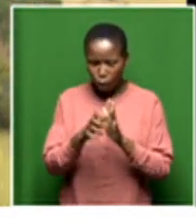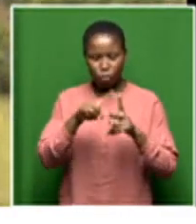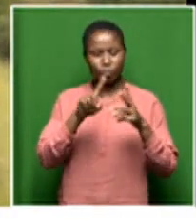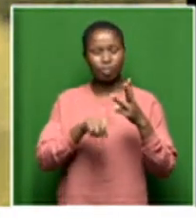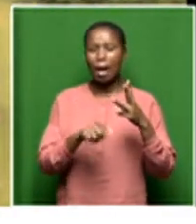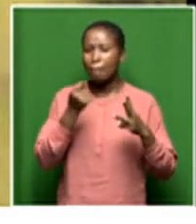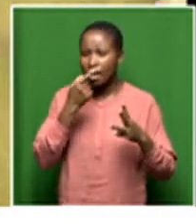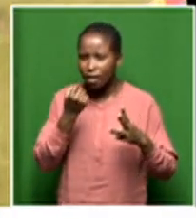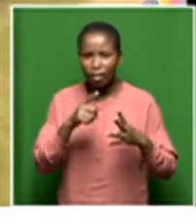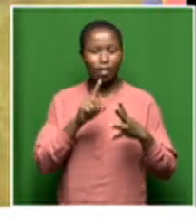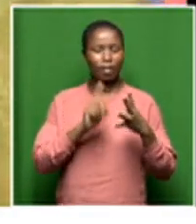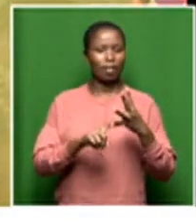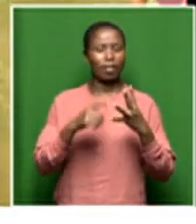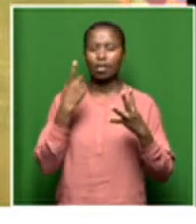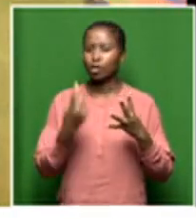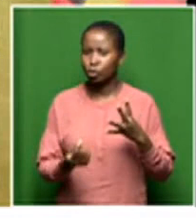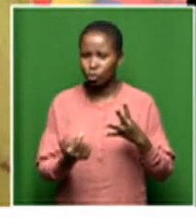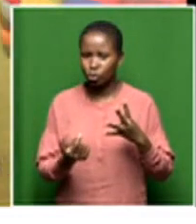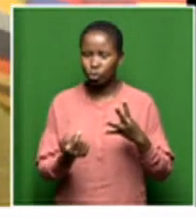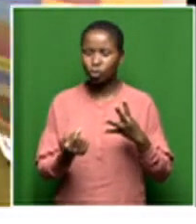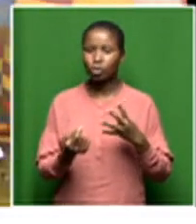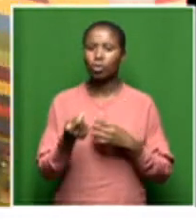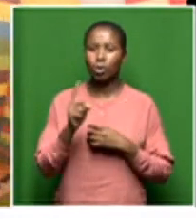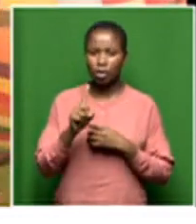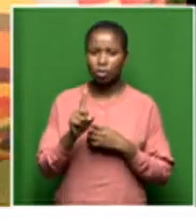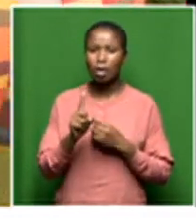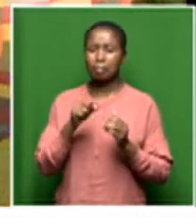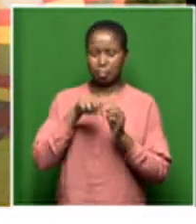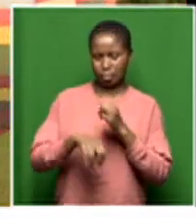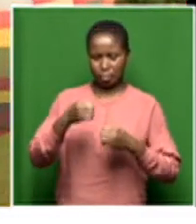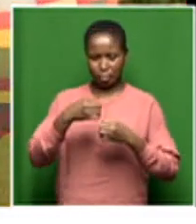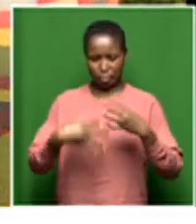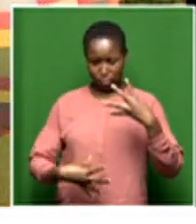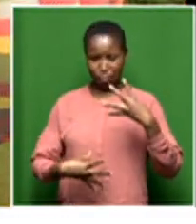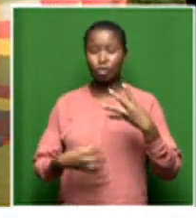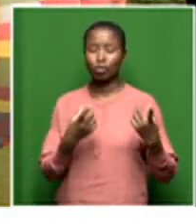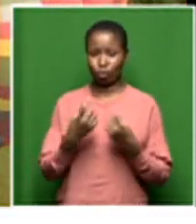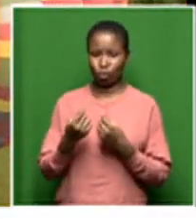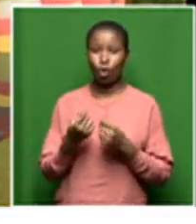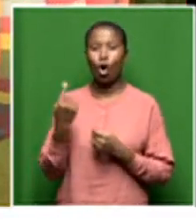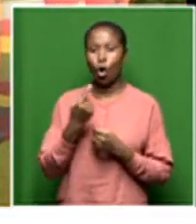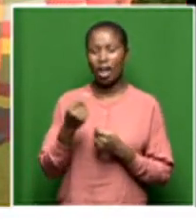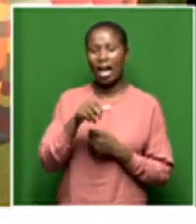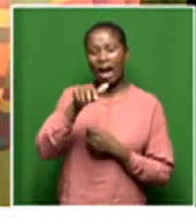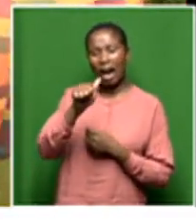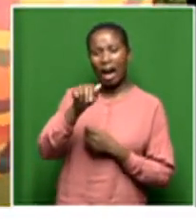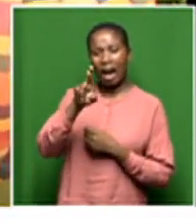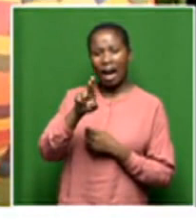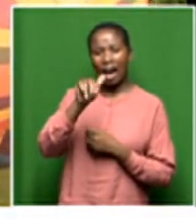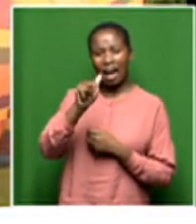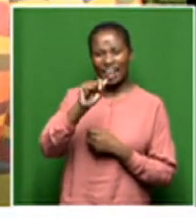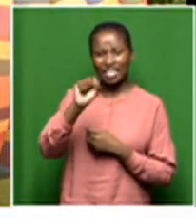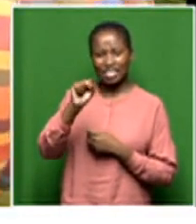medical, and we do aerostatics instead of aerodynamics. That's the only difference. And to